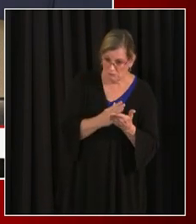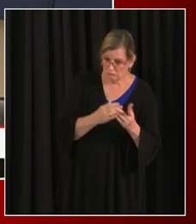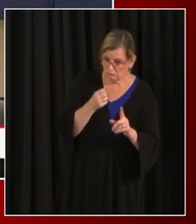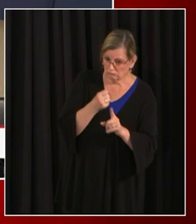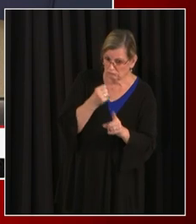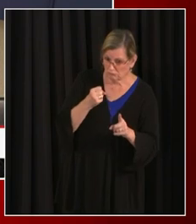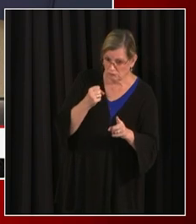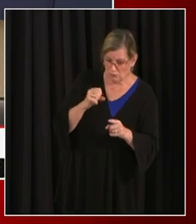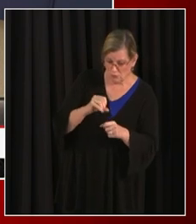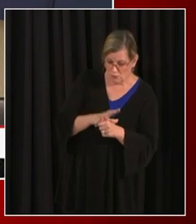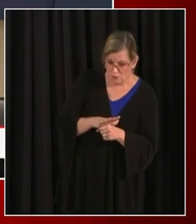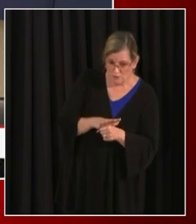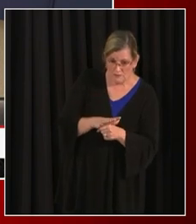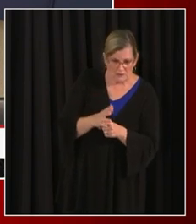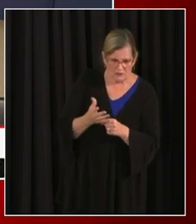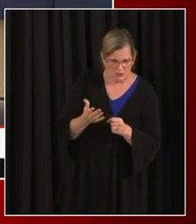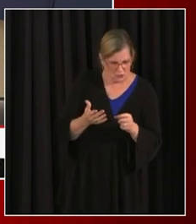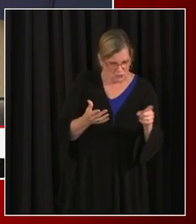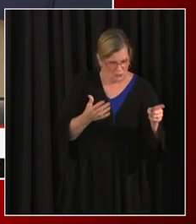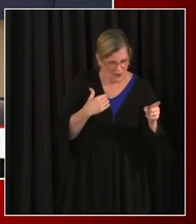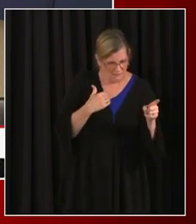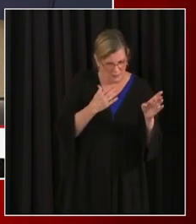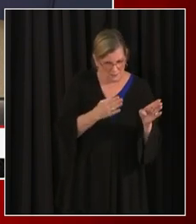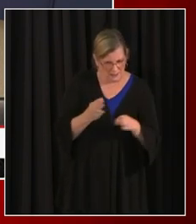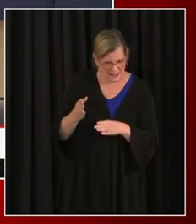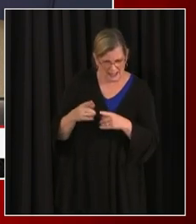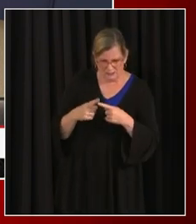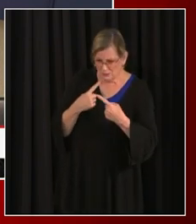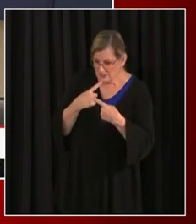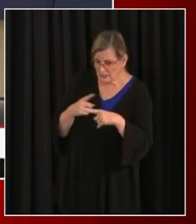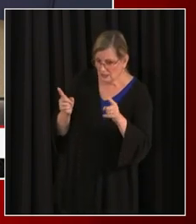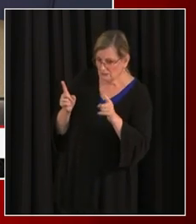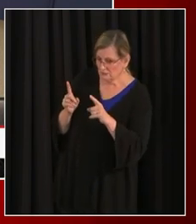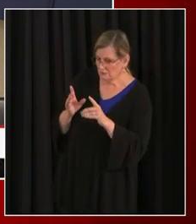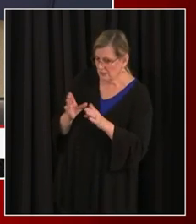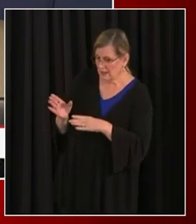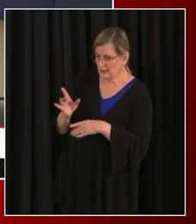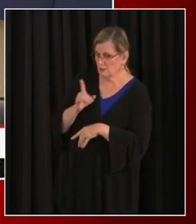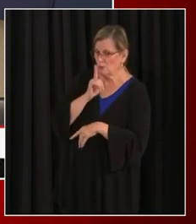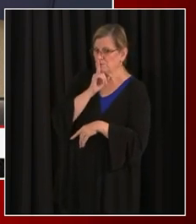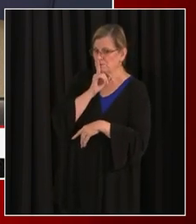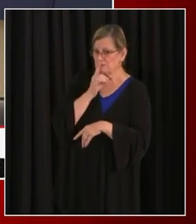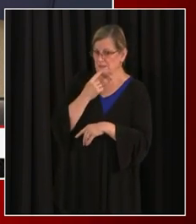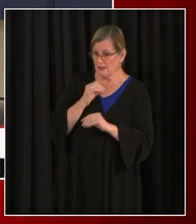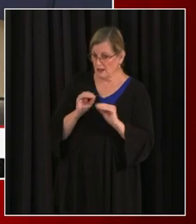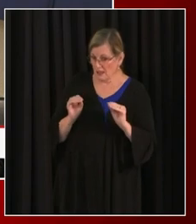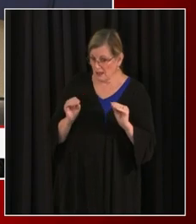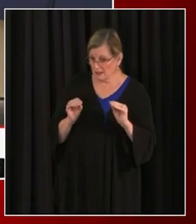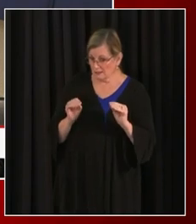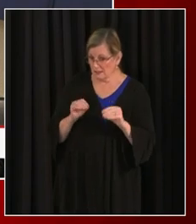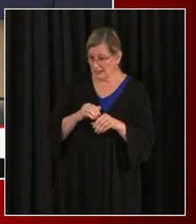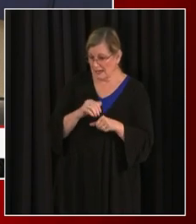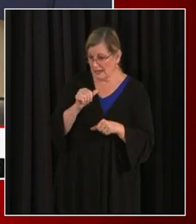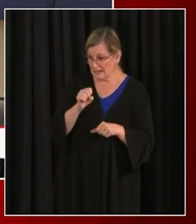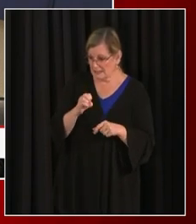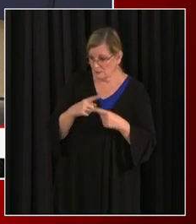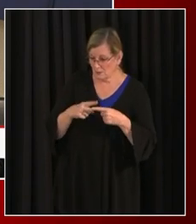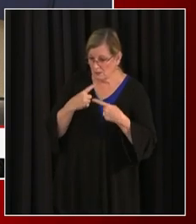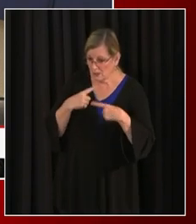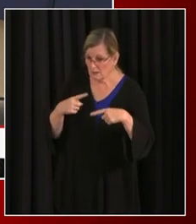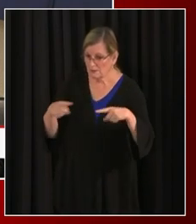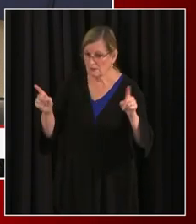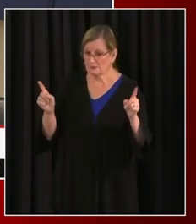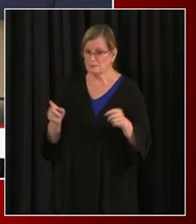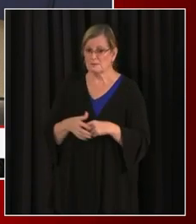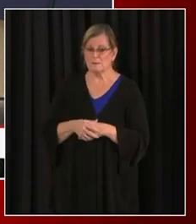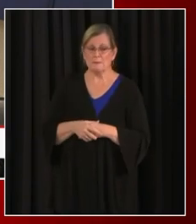a protocol to how you will announce this to the public, or do you plan to announce any cases to the public that occur at schools? I think